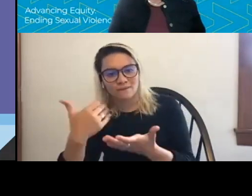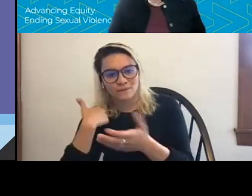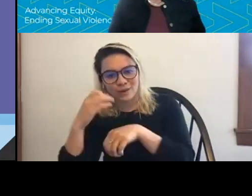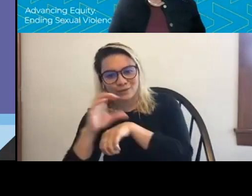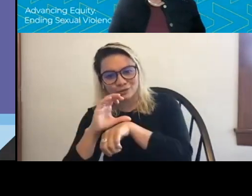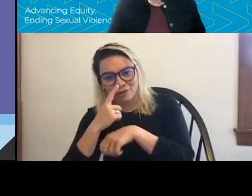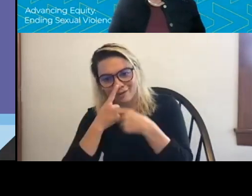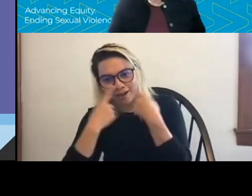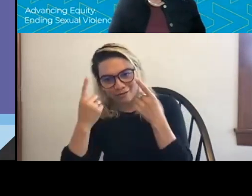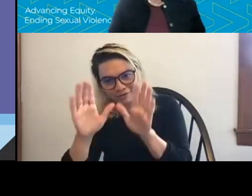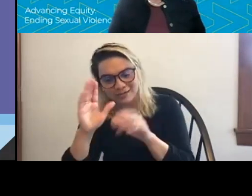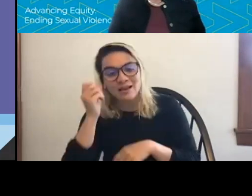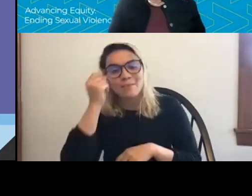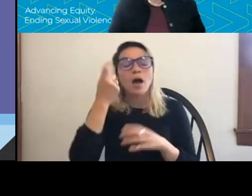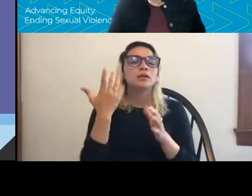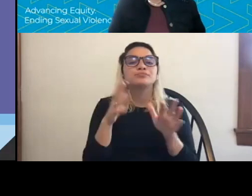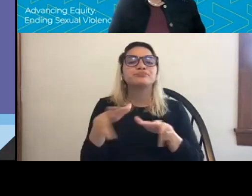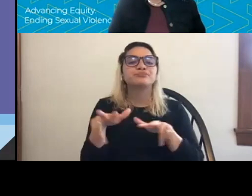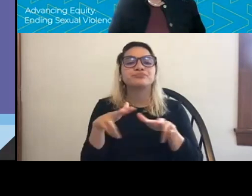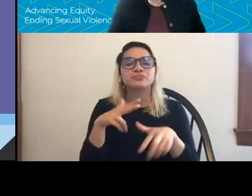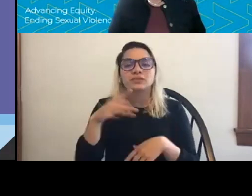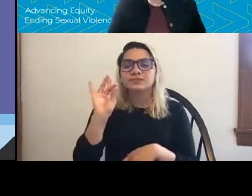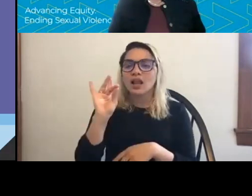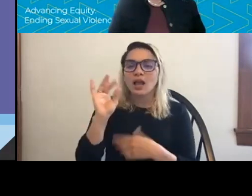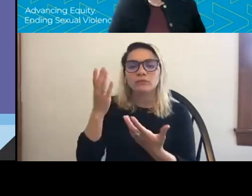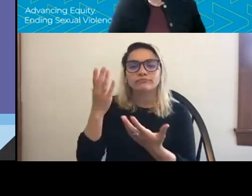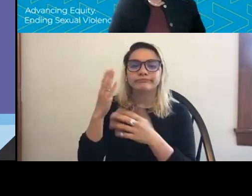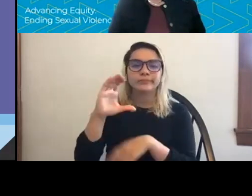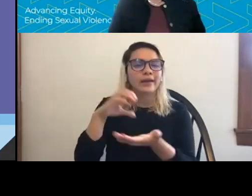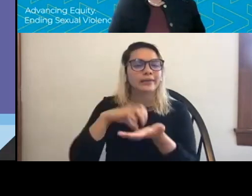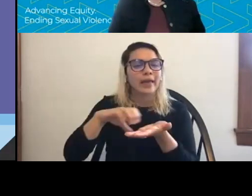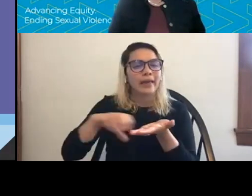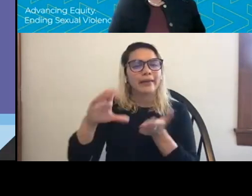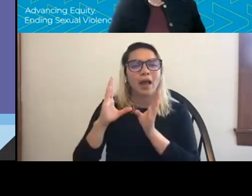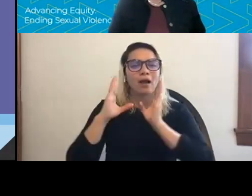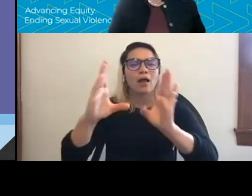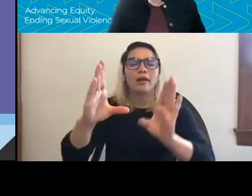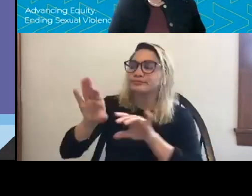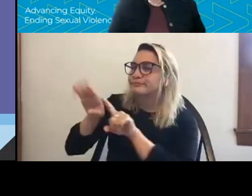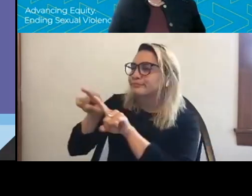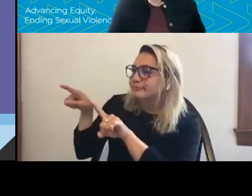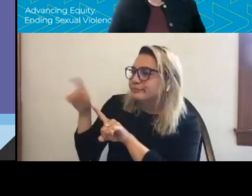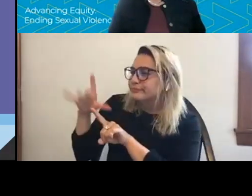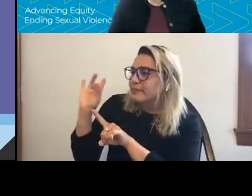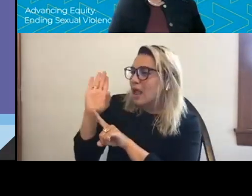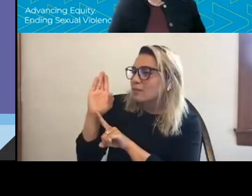brownie boxes to go get yourself a box of brownies. Using the chat, let me